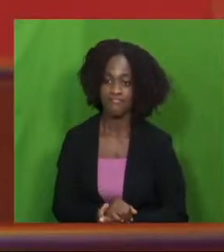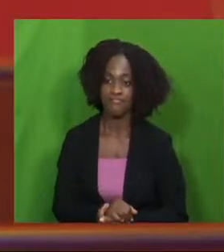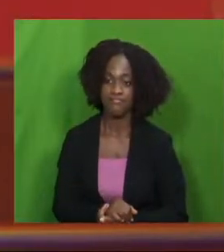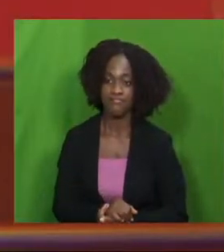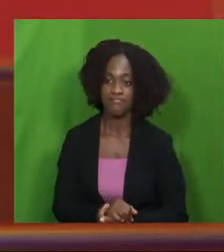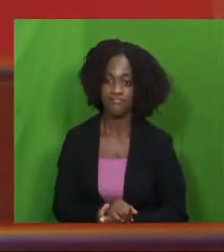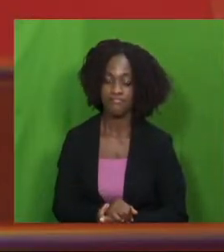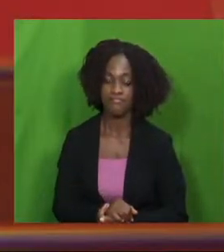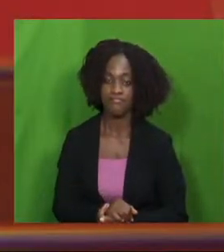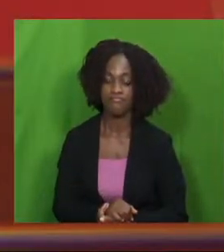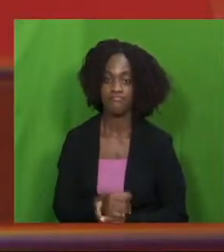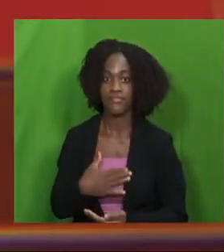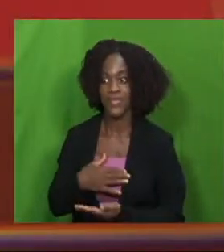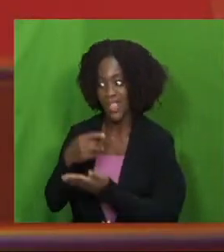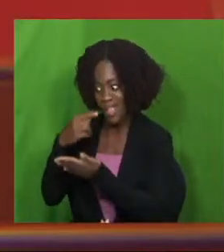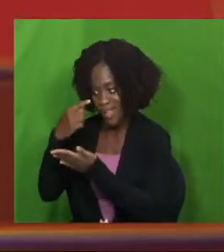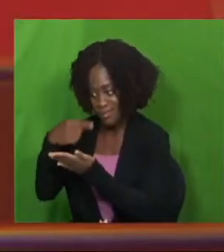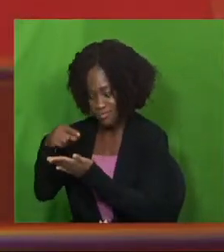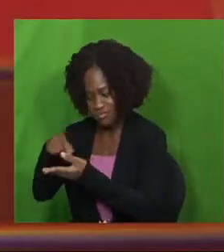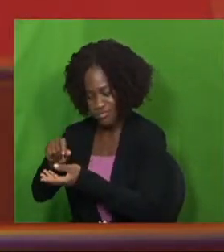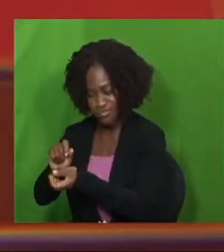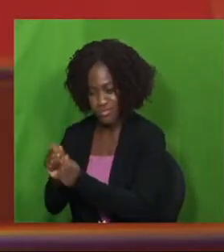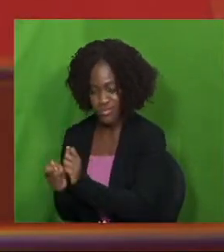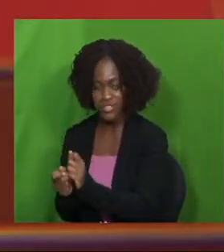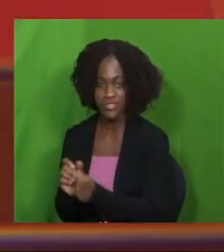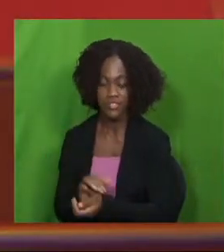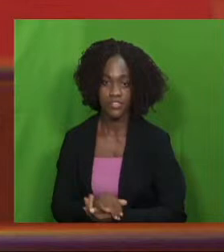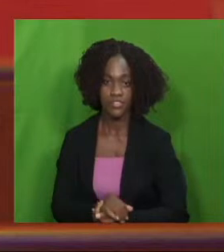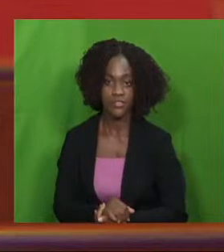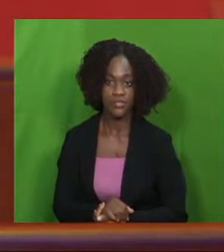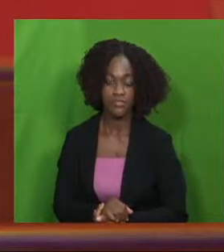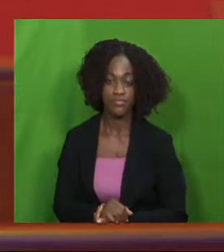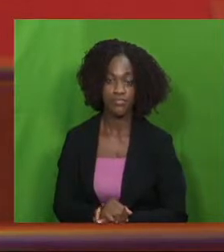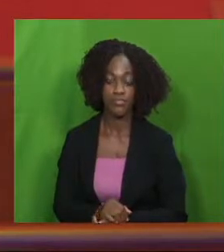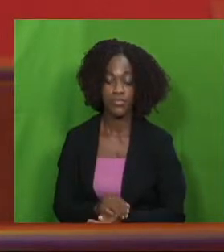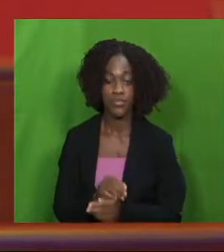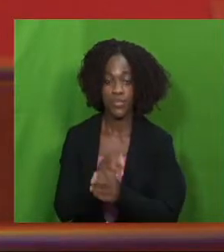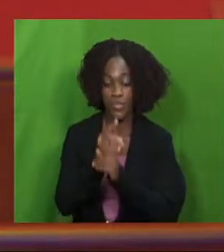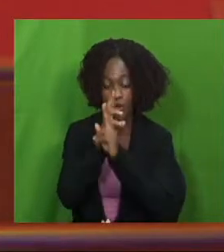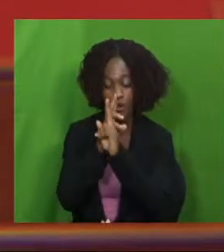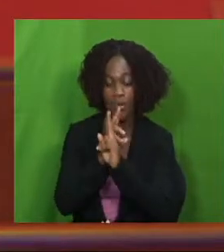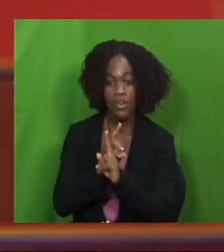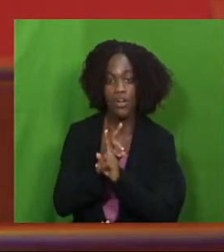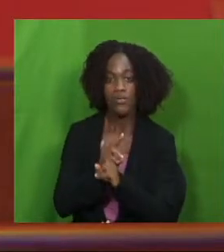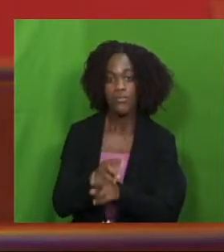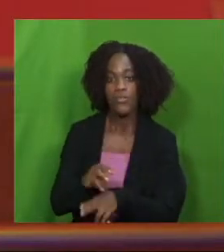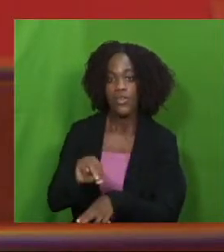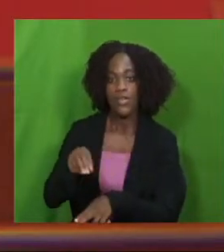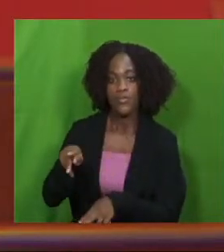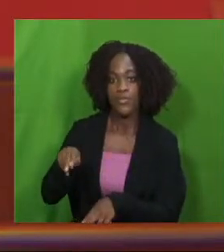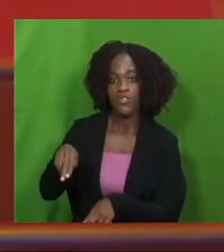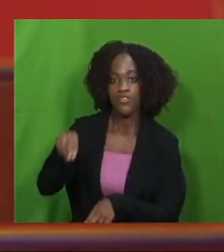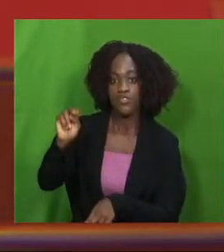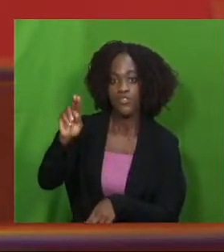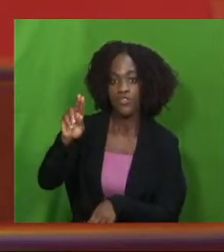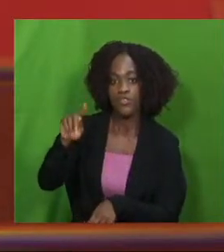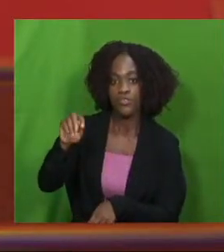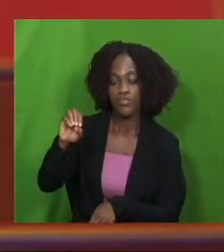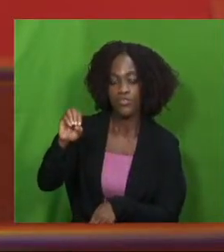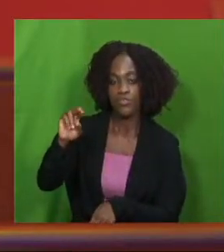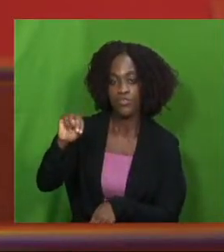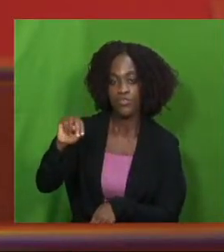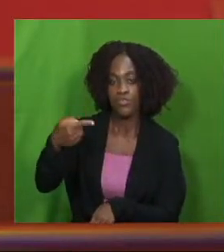Table office, take note of that. Yes, Honorable Ablakwa. Yeah, Right Honorable, just to finally clean